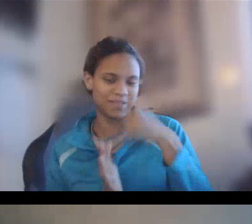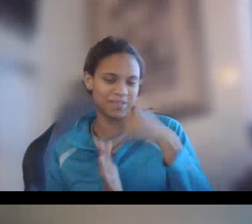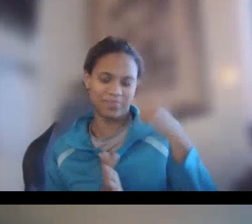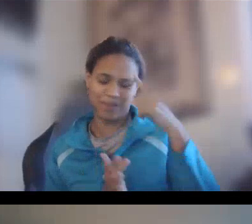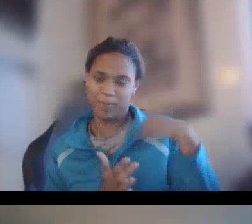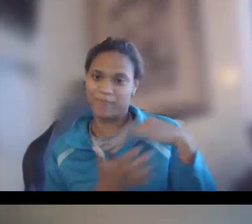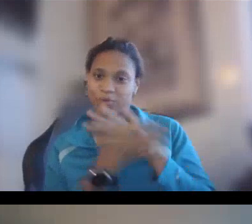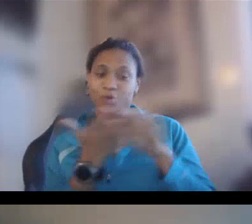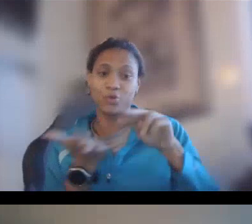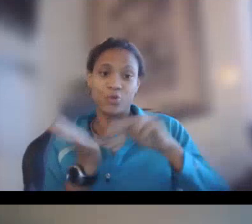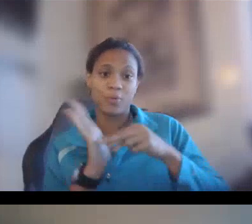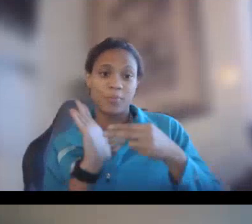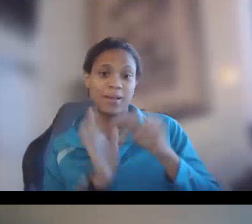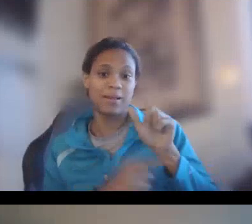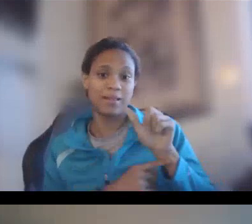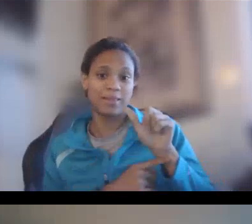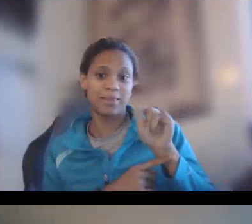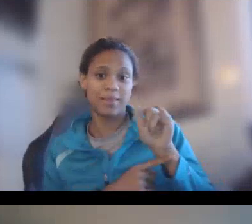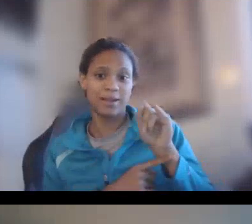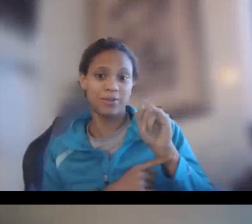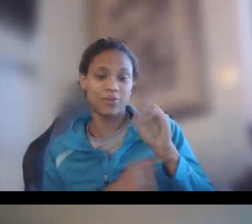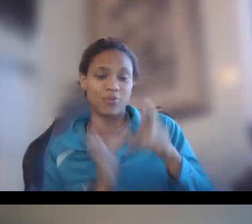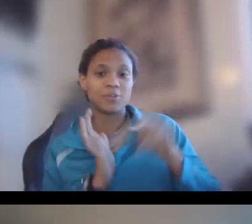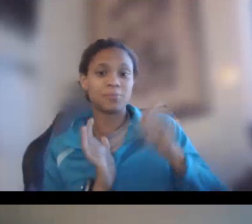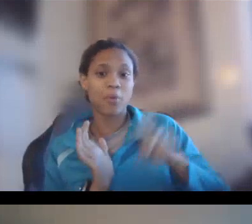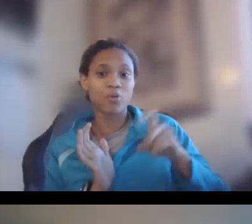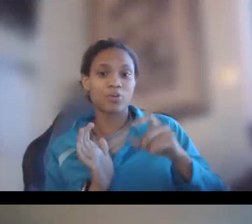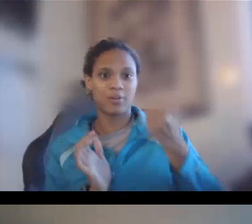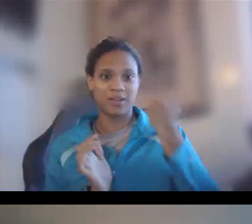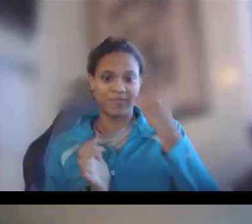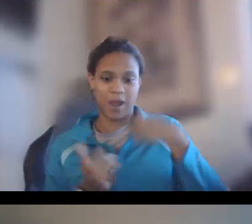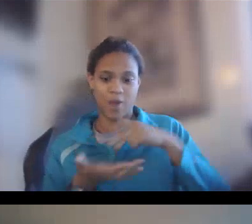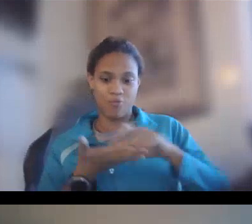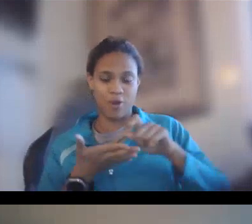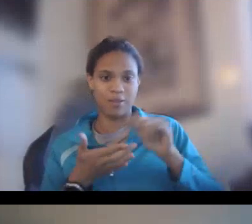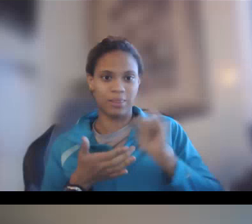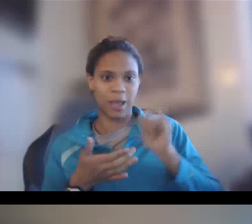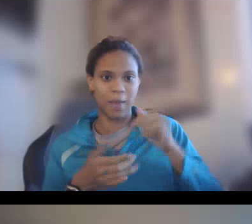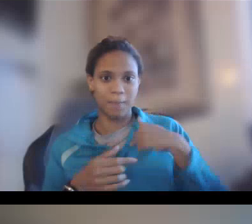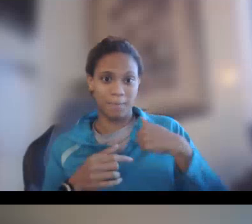So I'm feeling a little confused about this lit review.